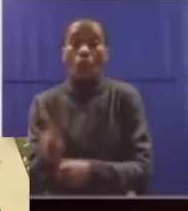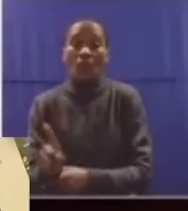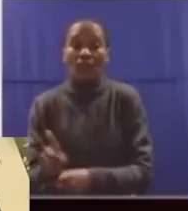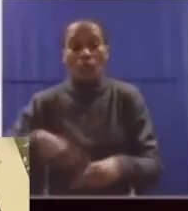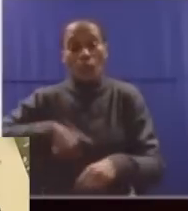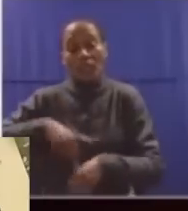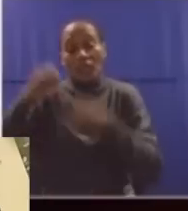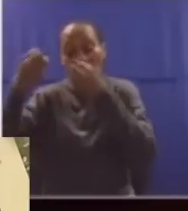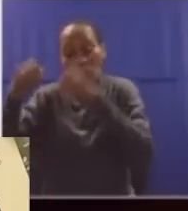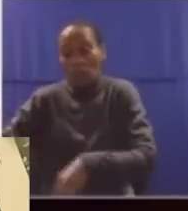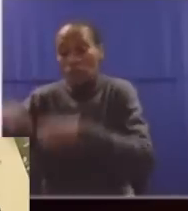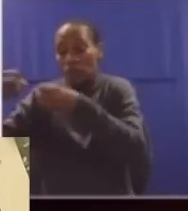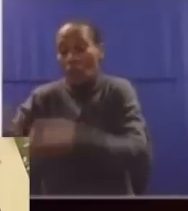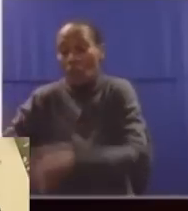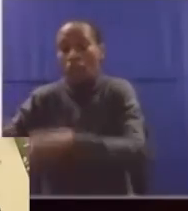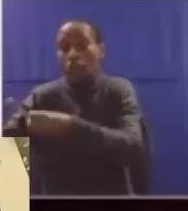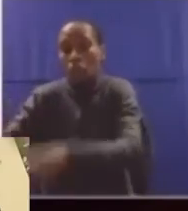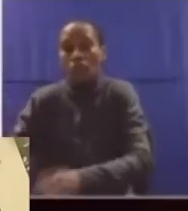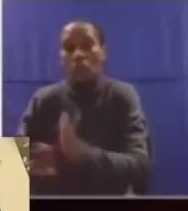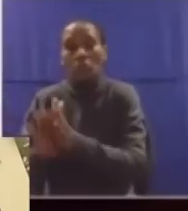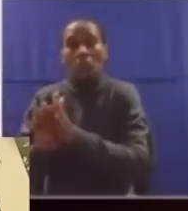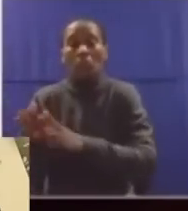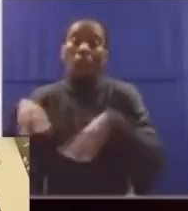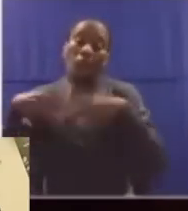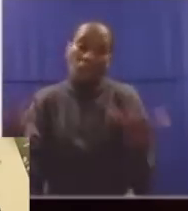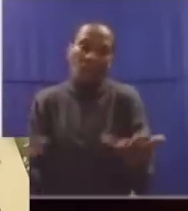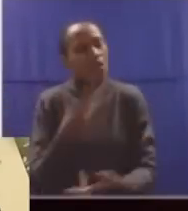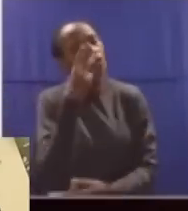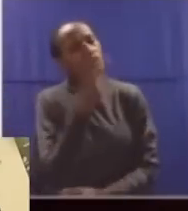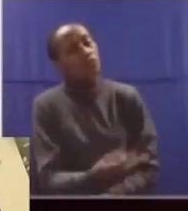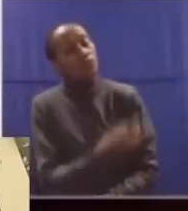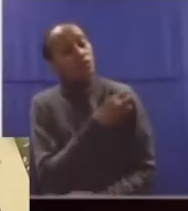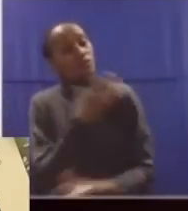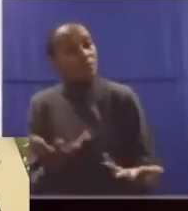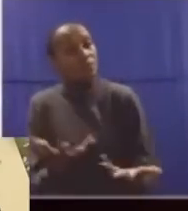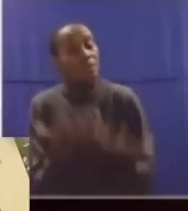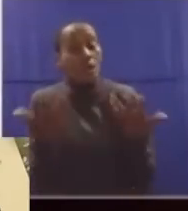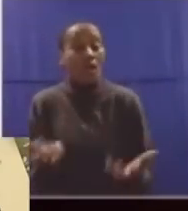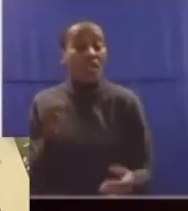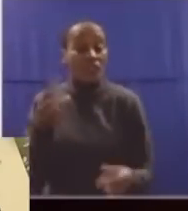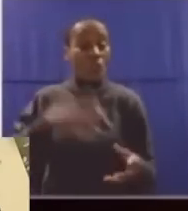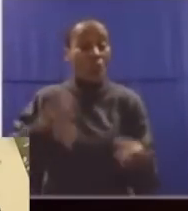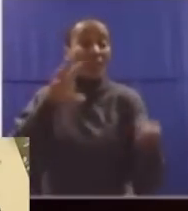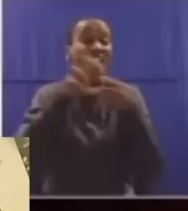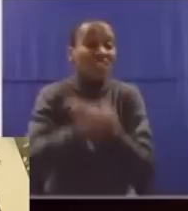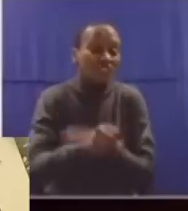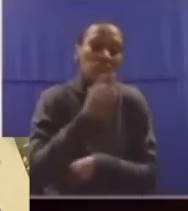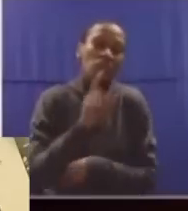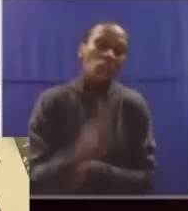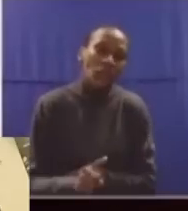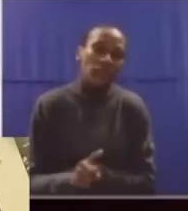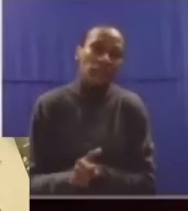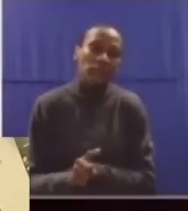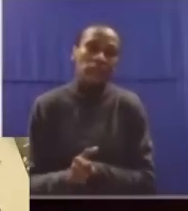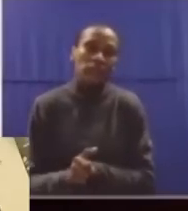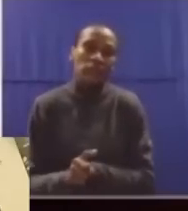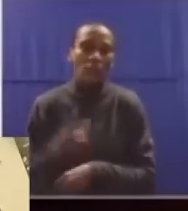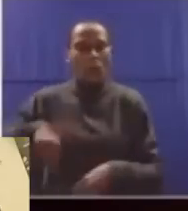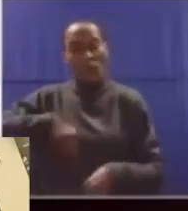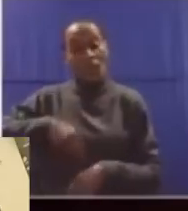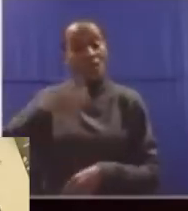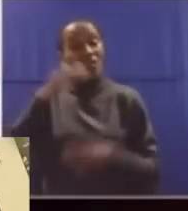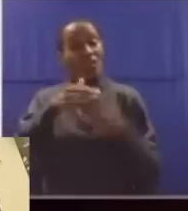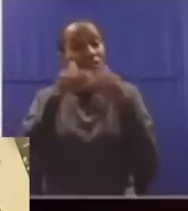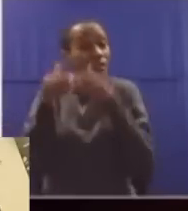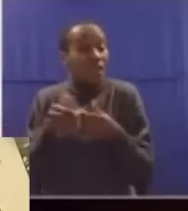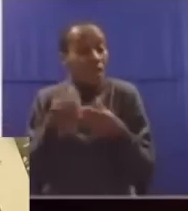decade of progress. You see, Minister, the thing is with surveys of achievements is that they don't care what you say you've done. They